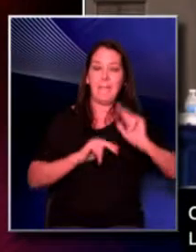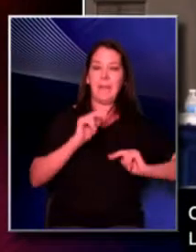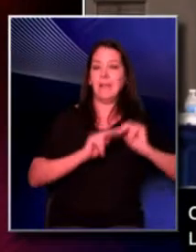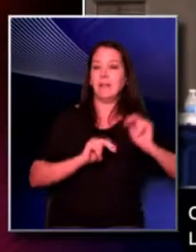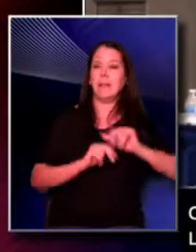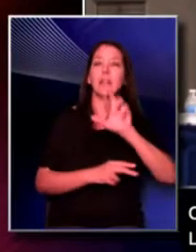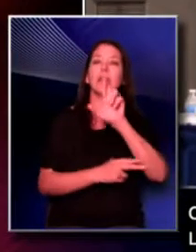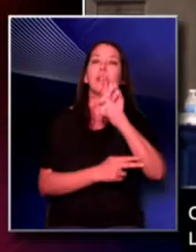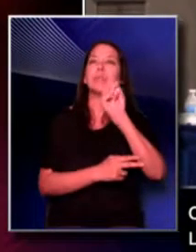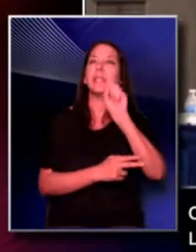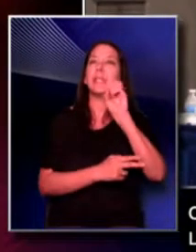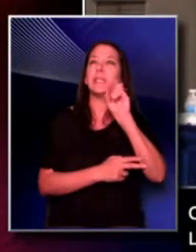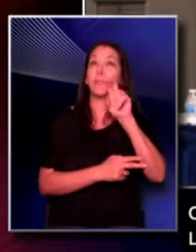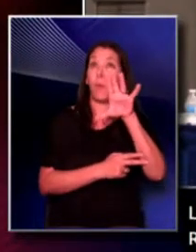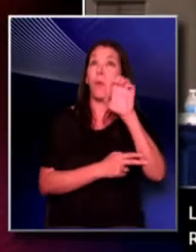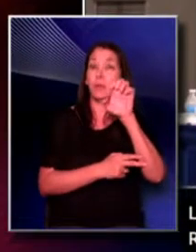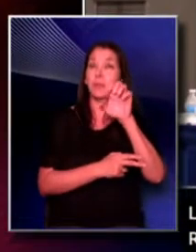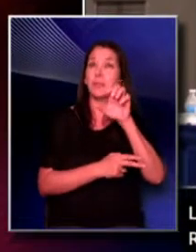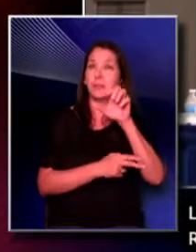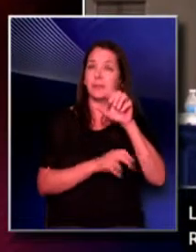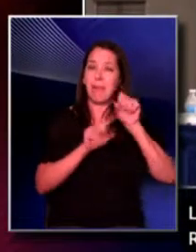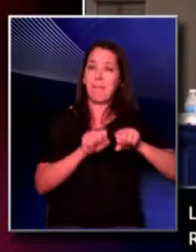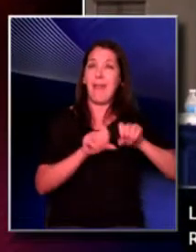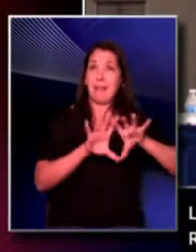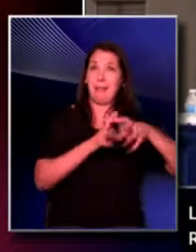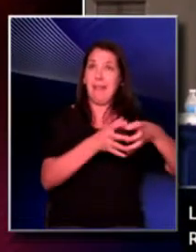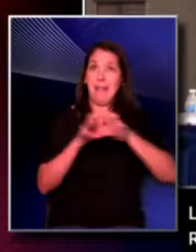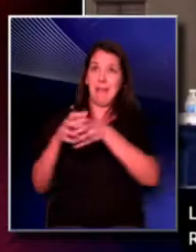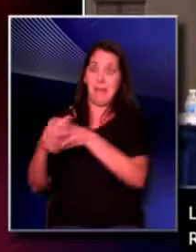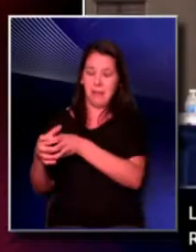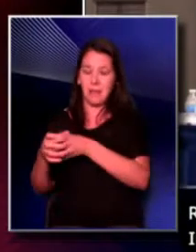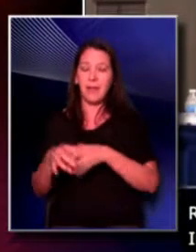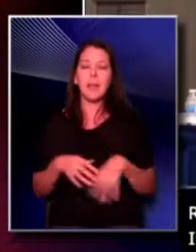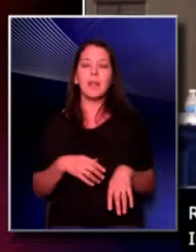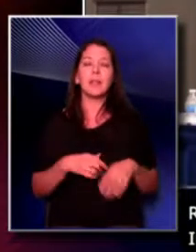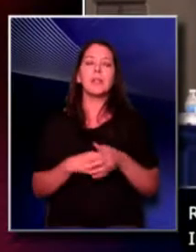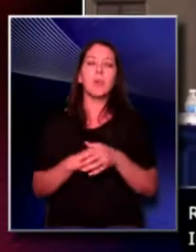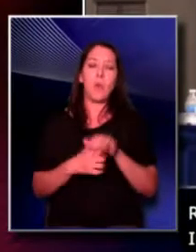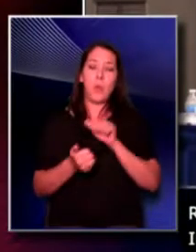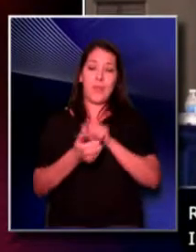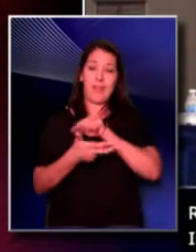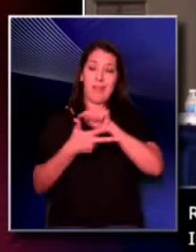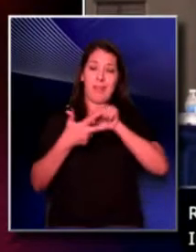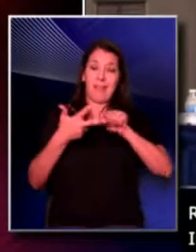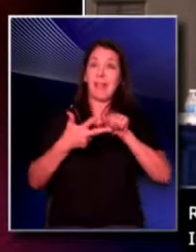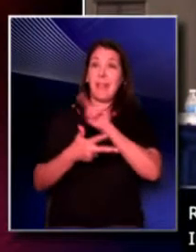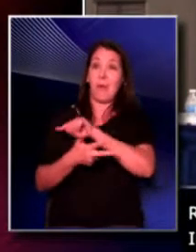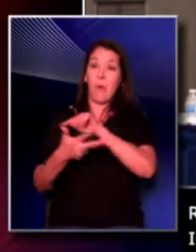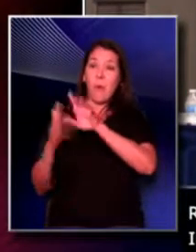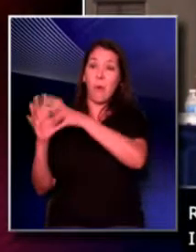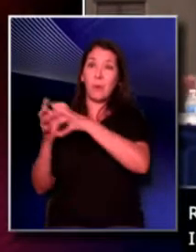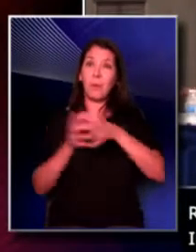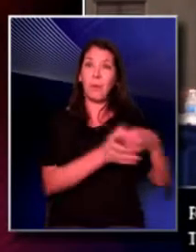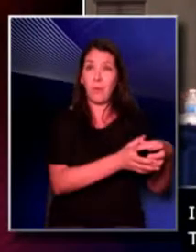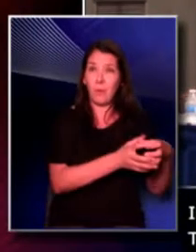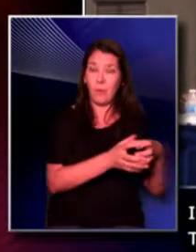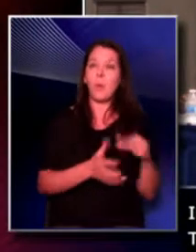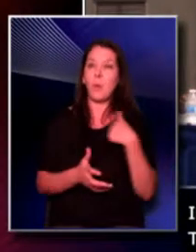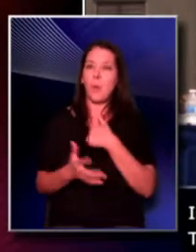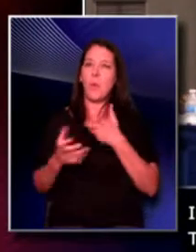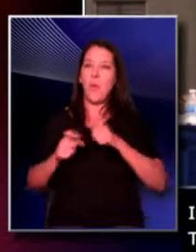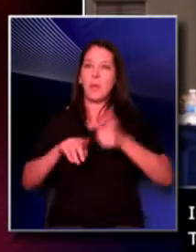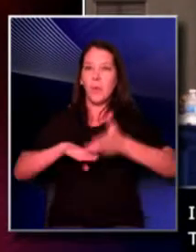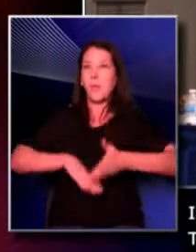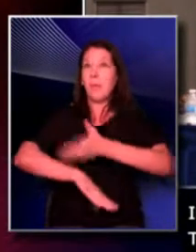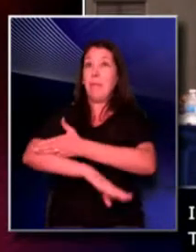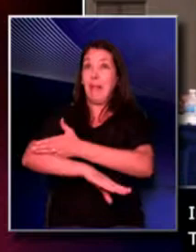resource capacities. And looking at that, underneath those 3 capacities that we want to build, we